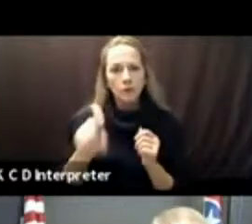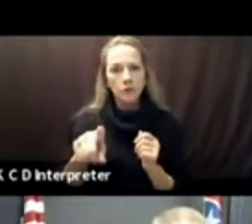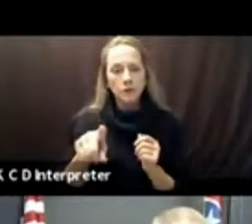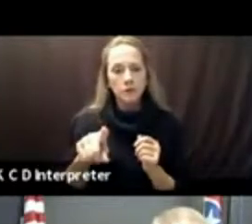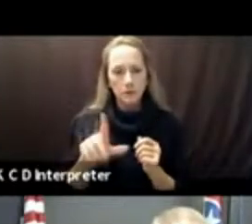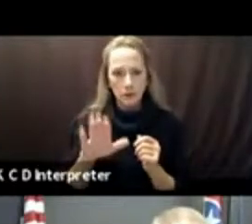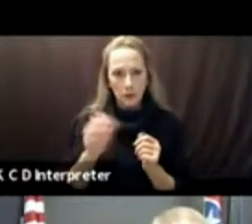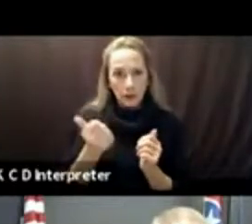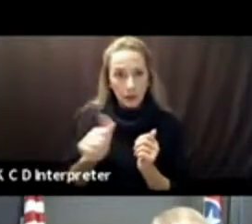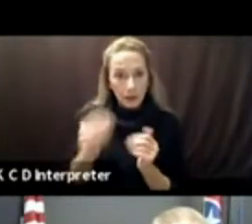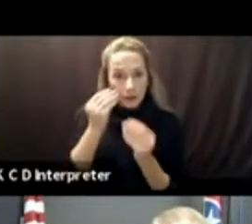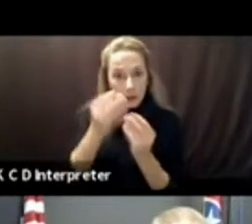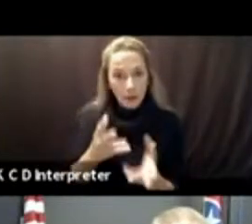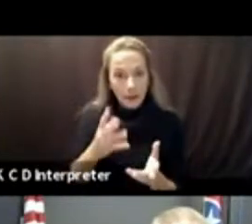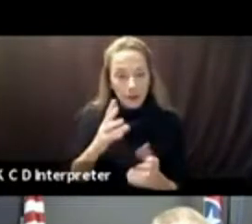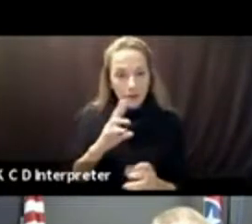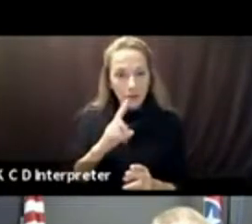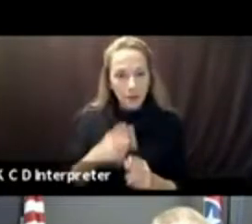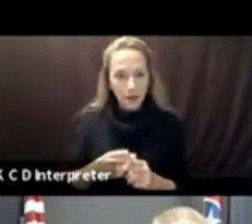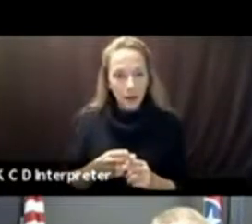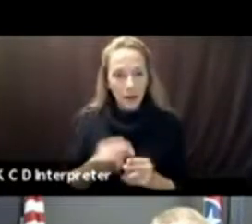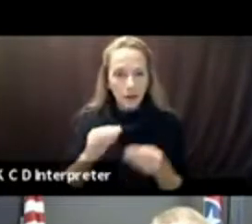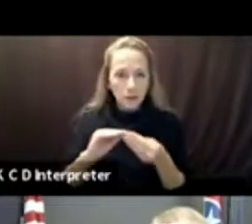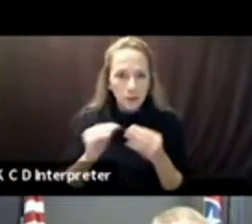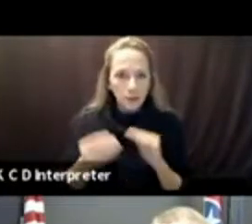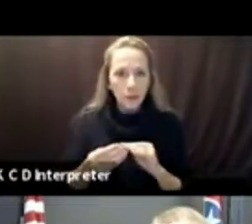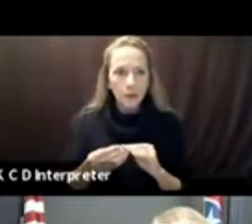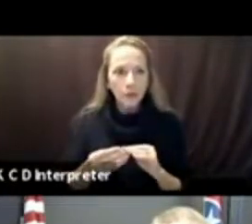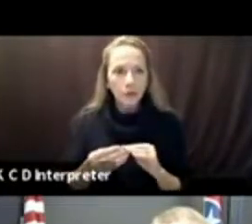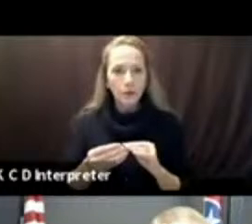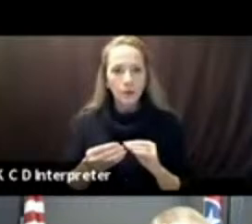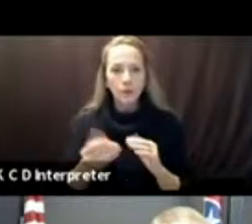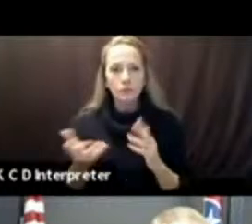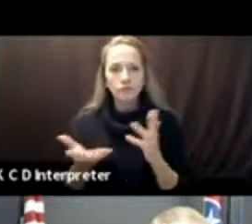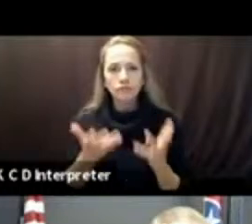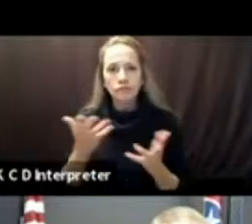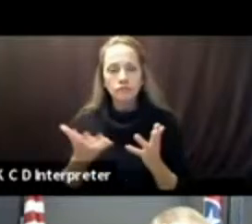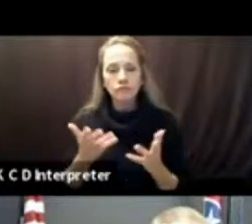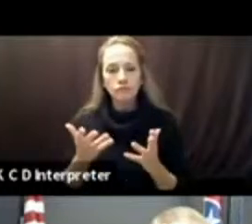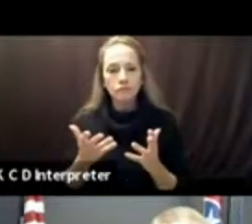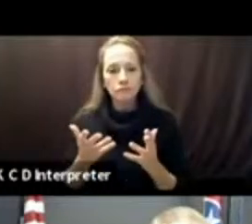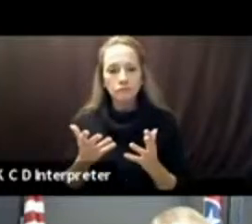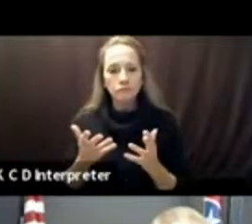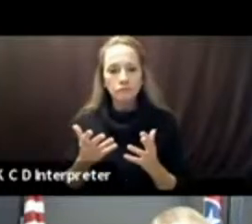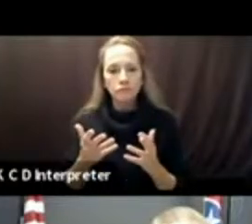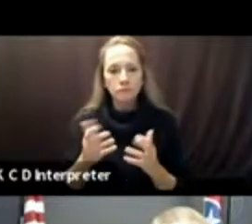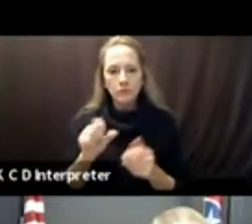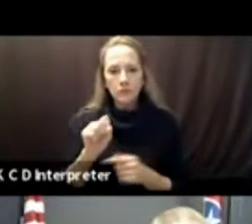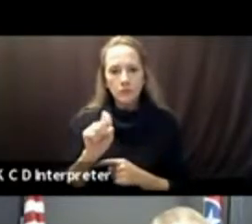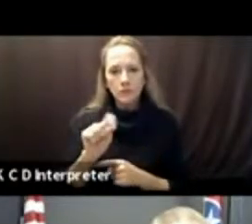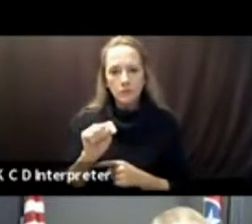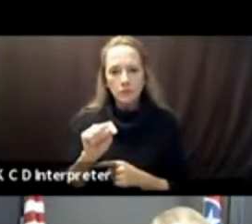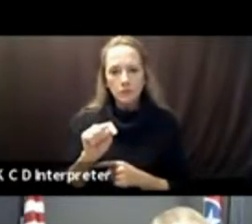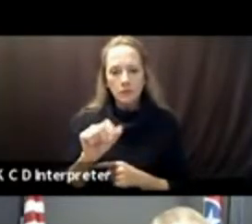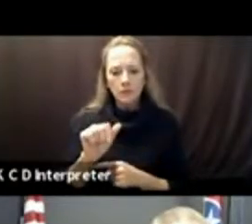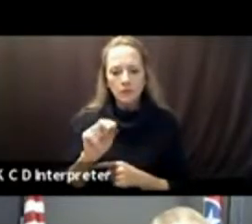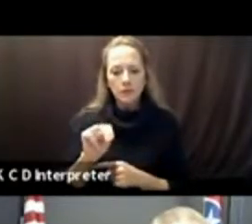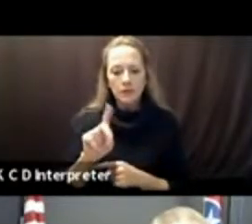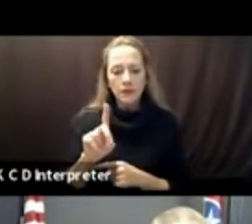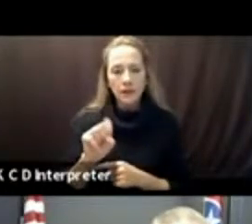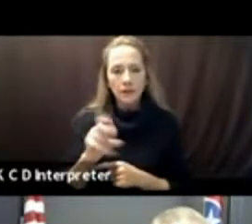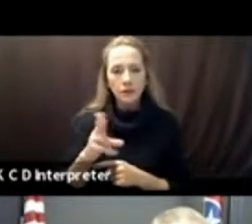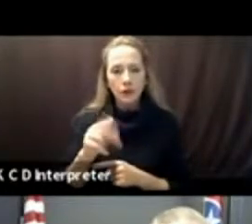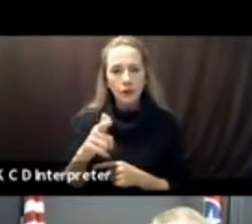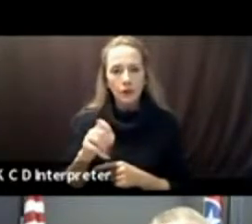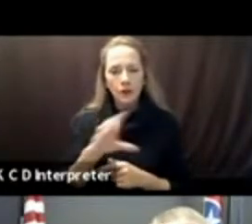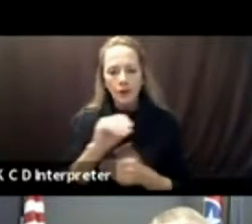Any information about numbers, ability to withstand surge, and outcomes on our intensive care